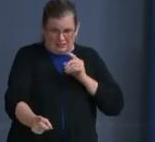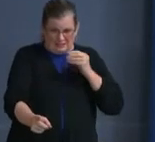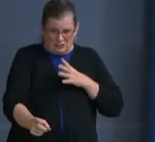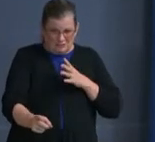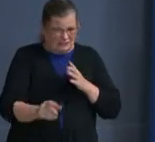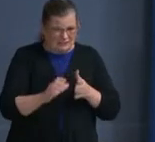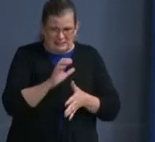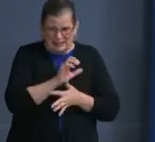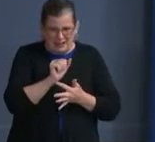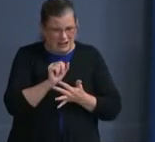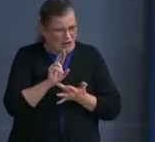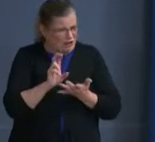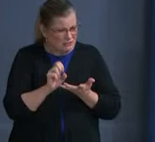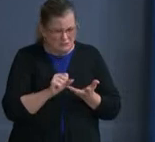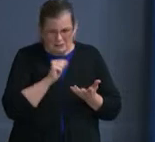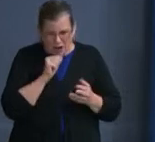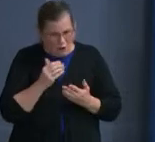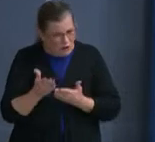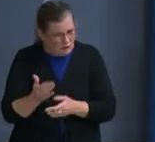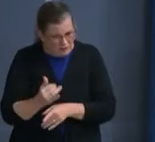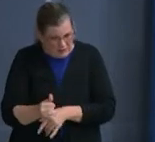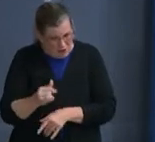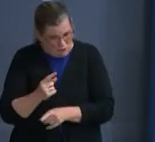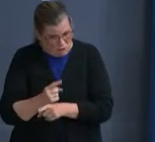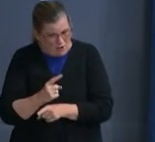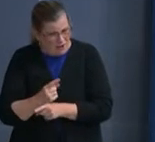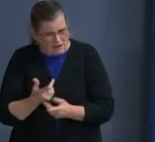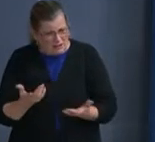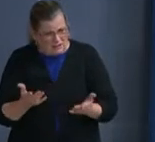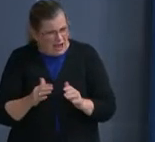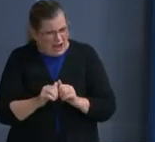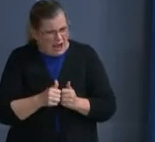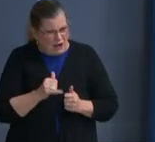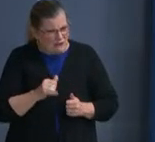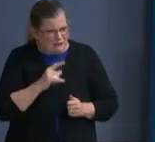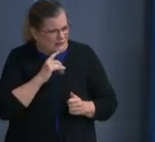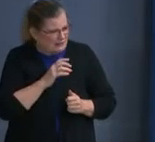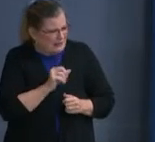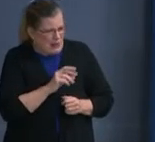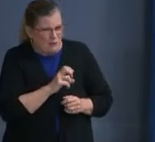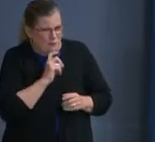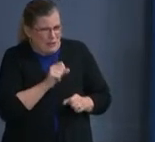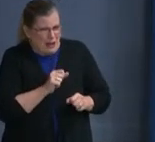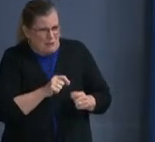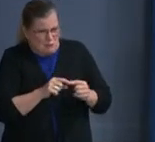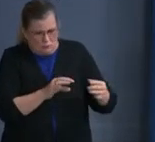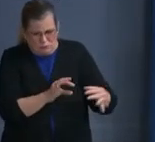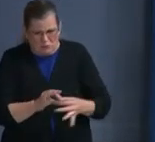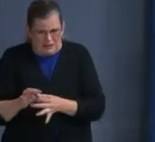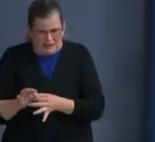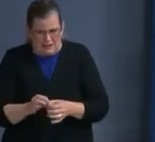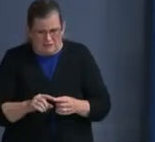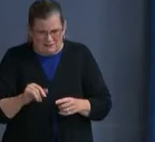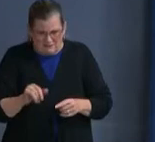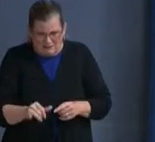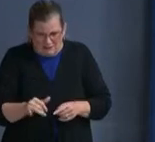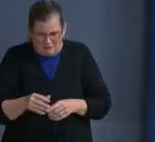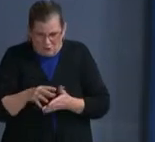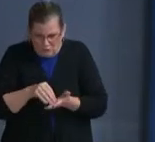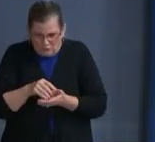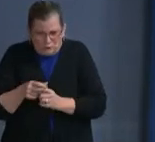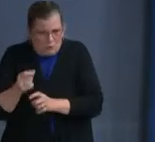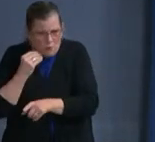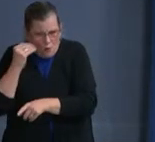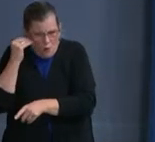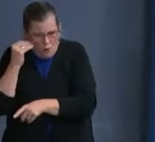really going to offer that to them. How is CARES going to be able to bridge that gap? If they're still basically doing distance learning with